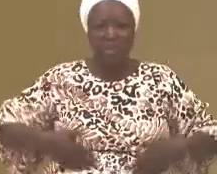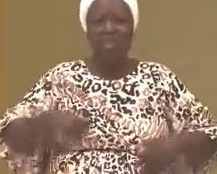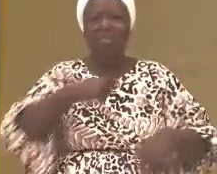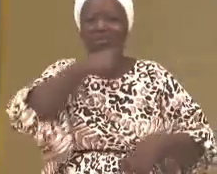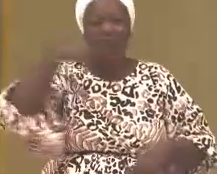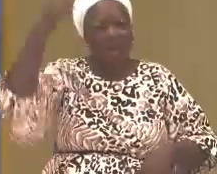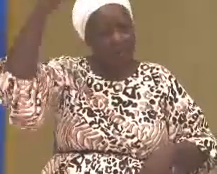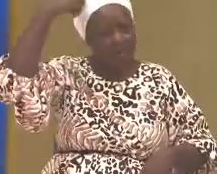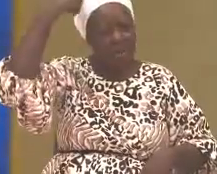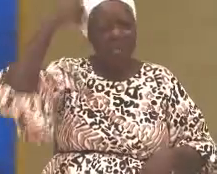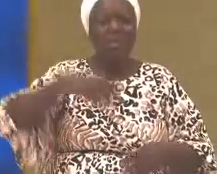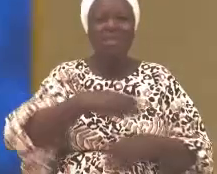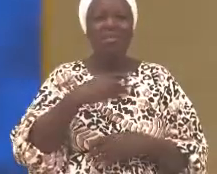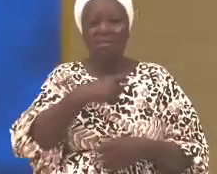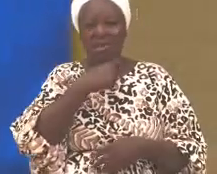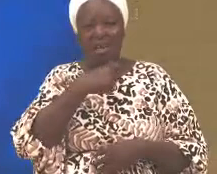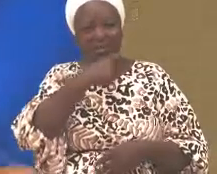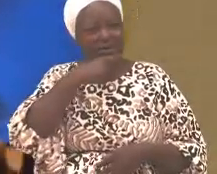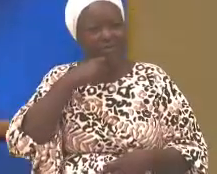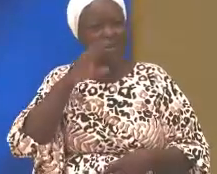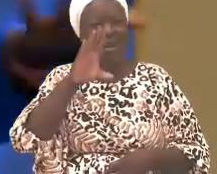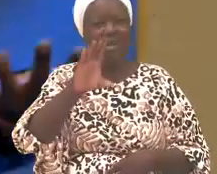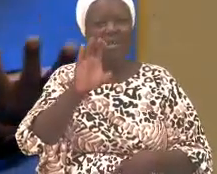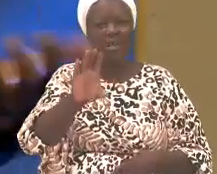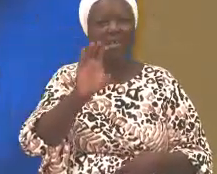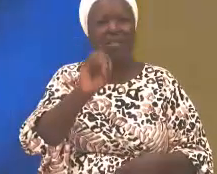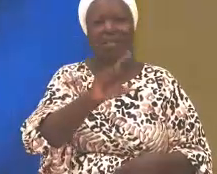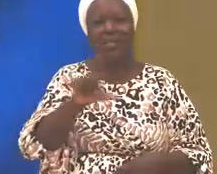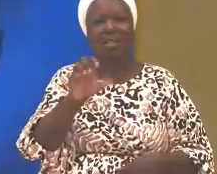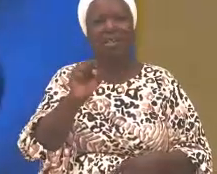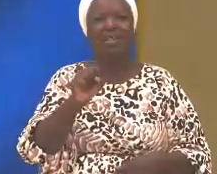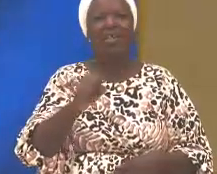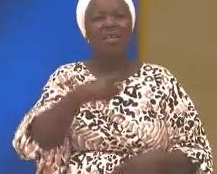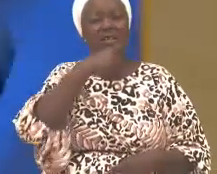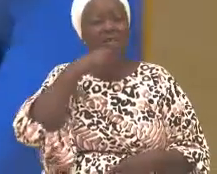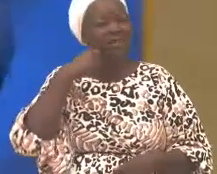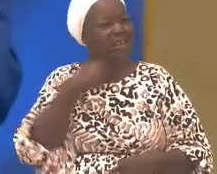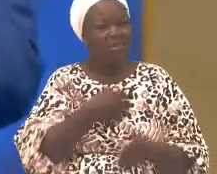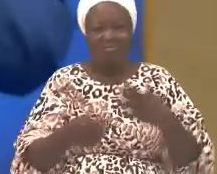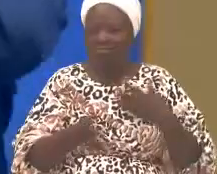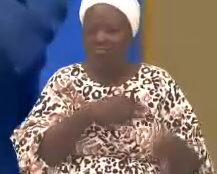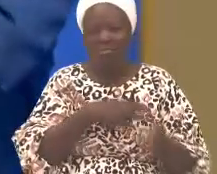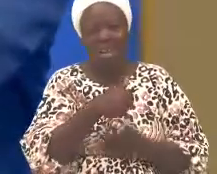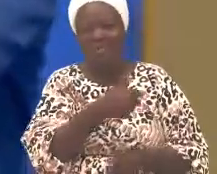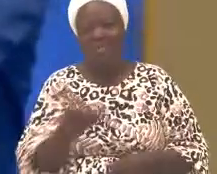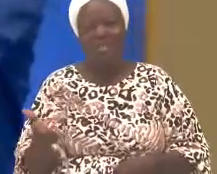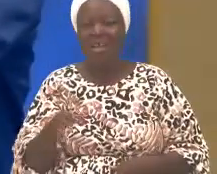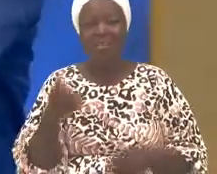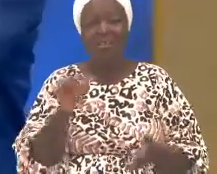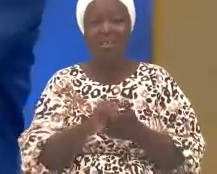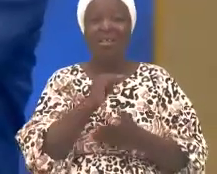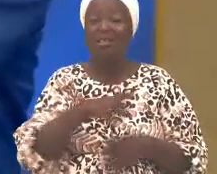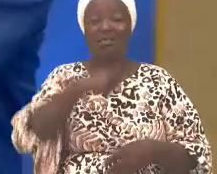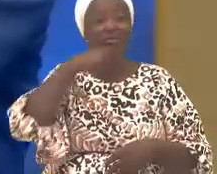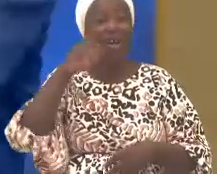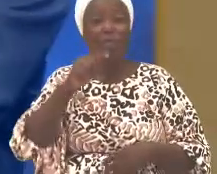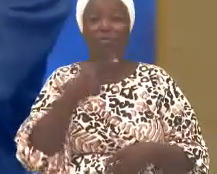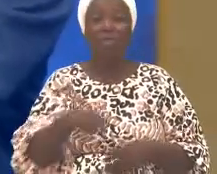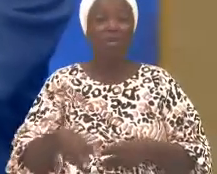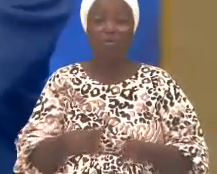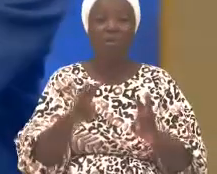dry cells, dry whatever, anything that is dried up, the way the new life will